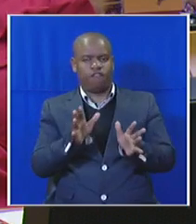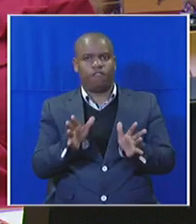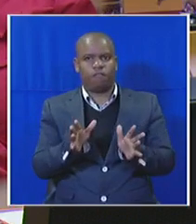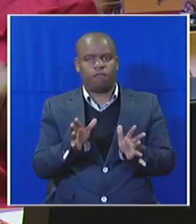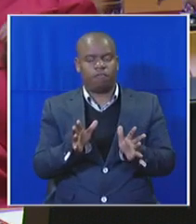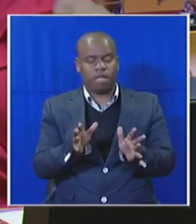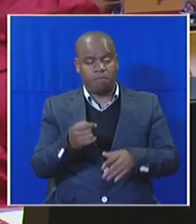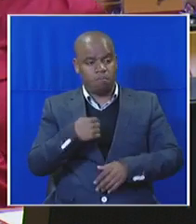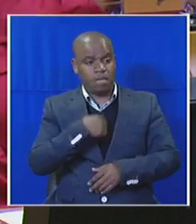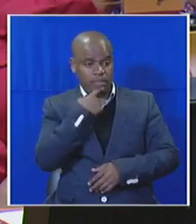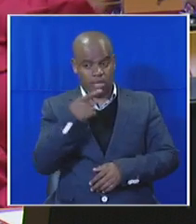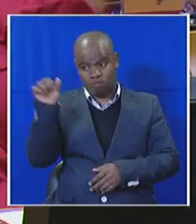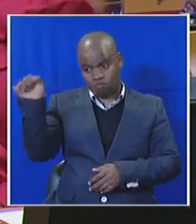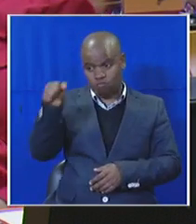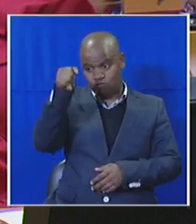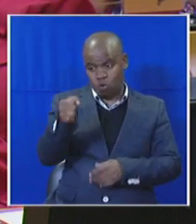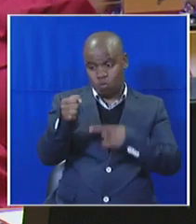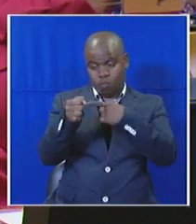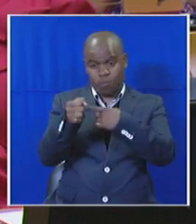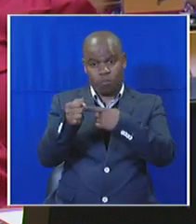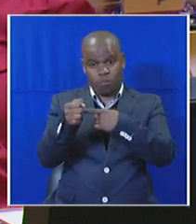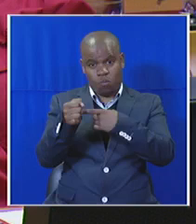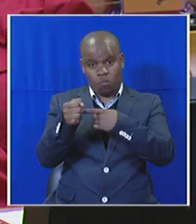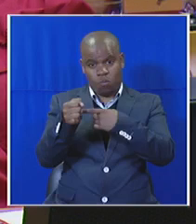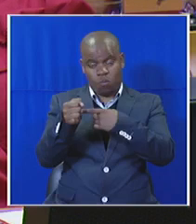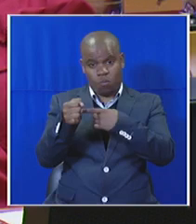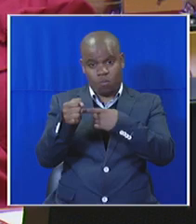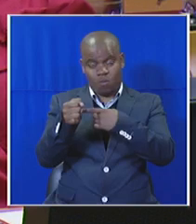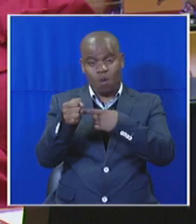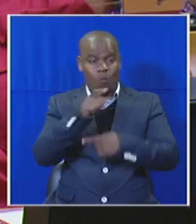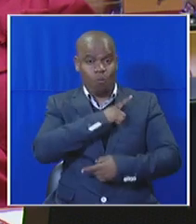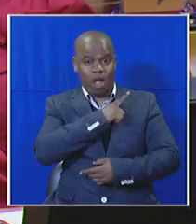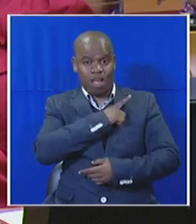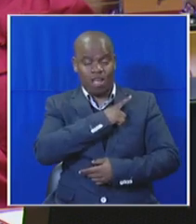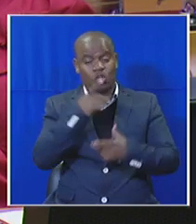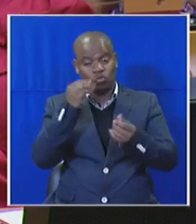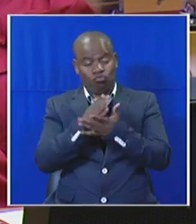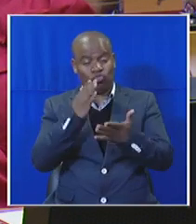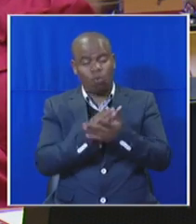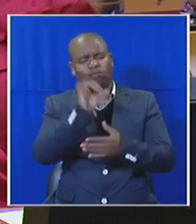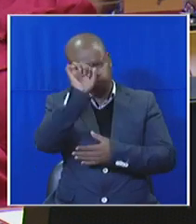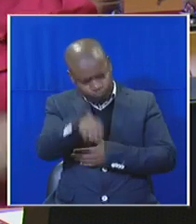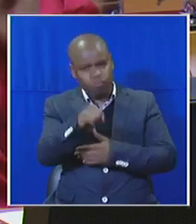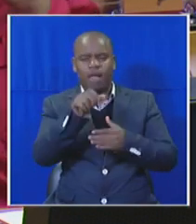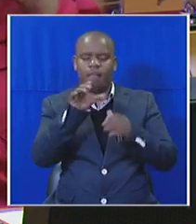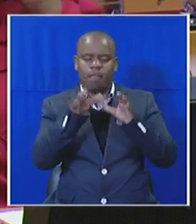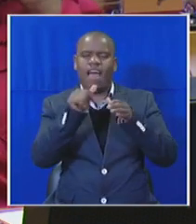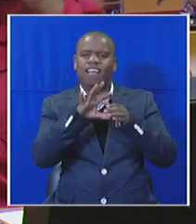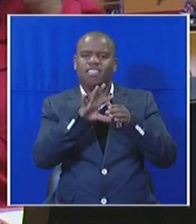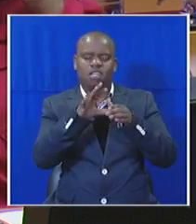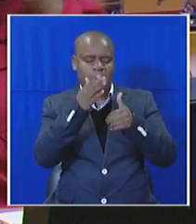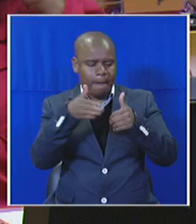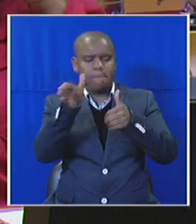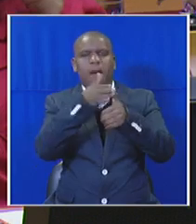iANC must come first as you did put it. So my question is the presidency divided on this